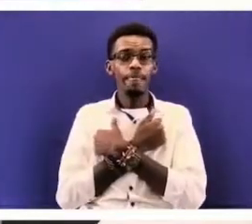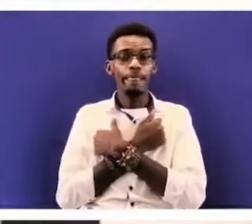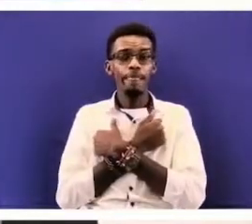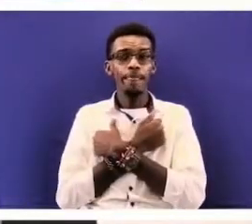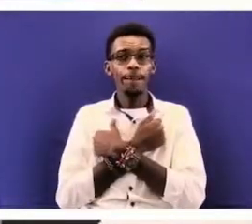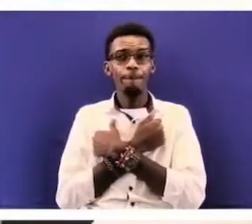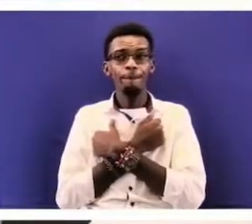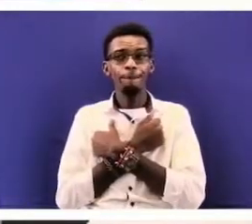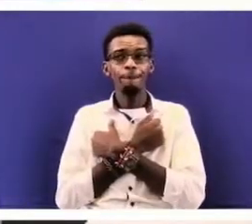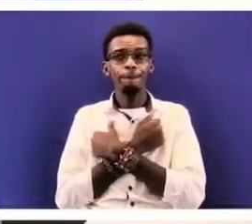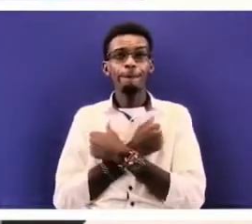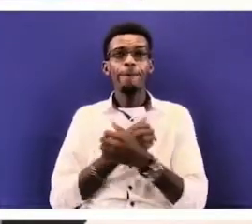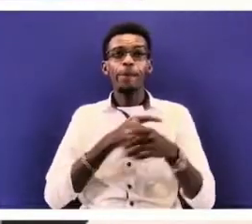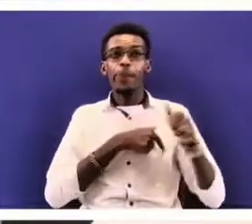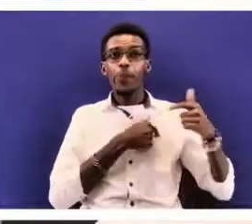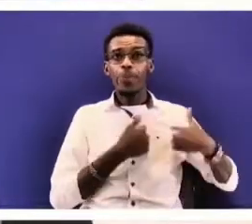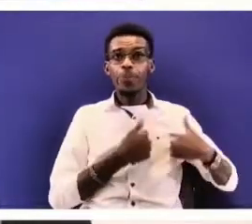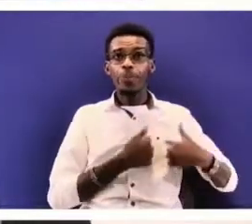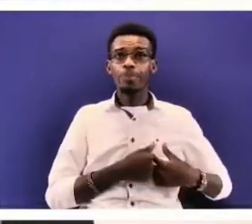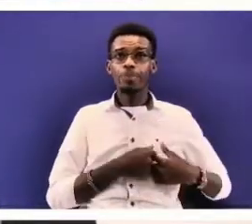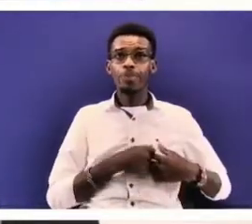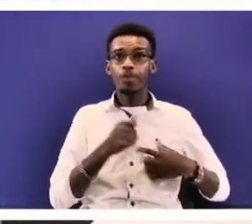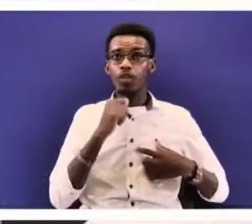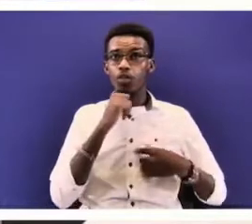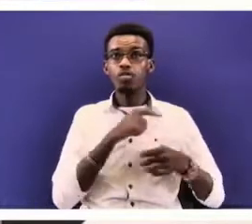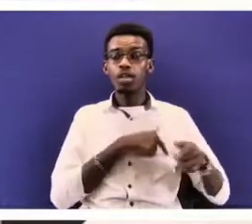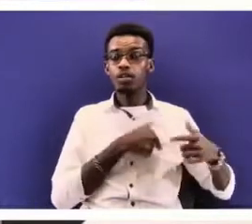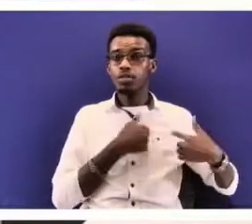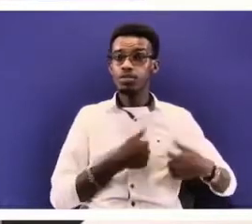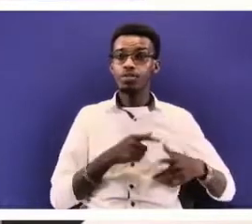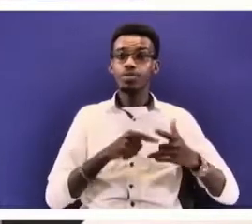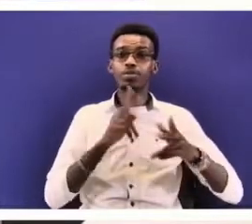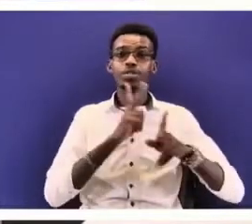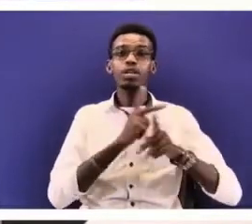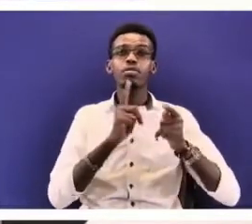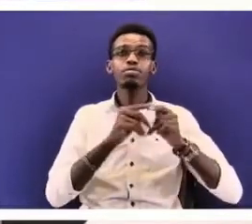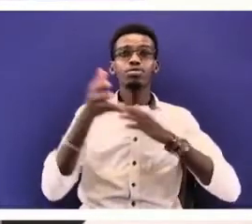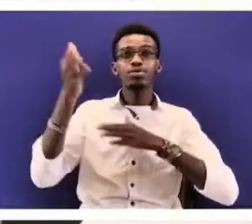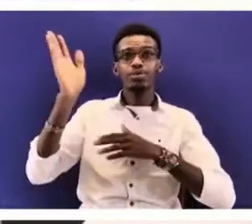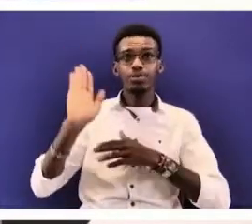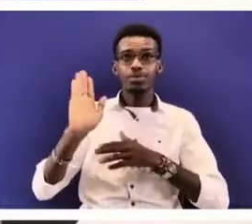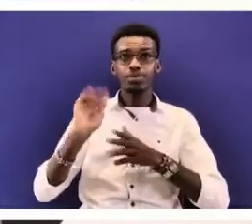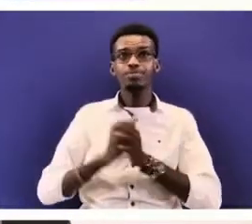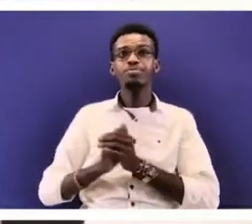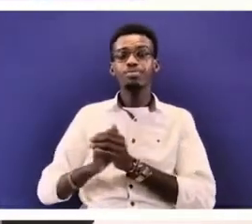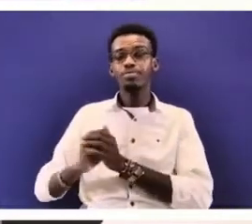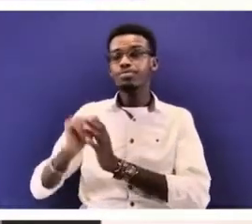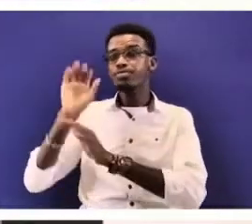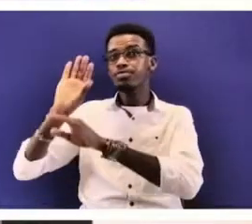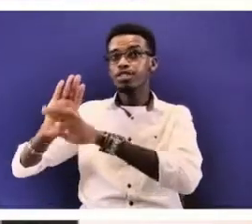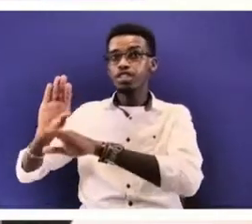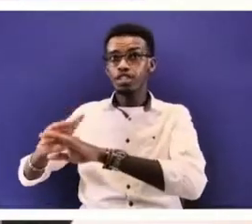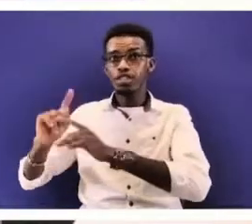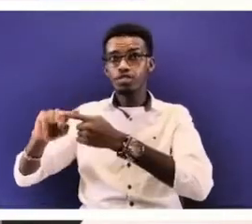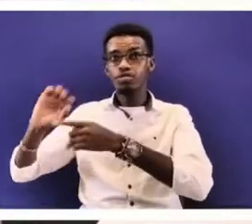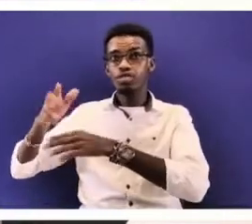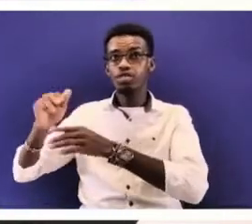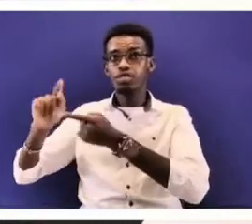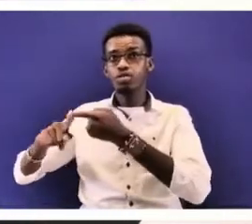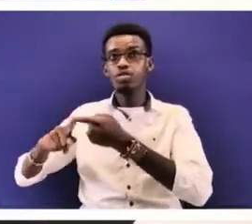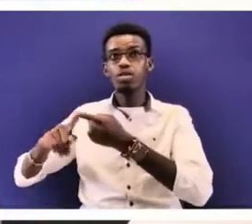Their heart was no longer a heart devoted to God. The church, the city of